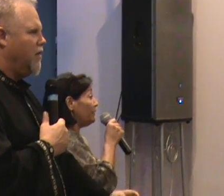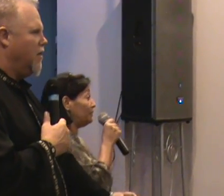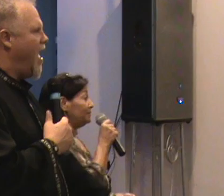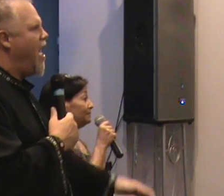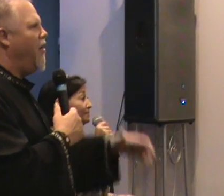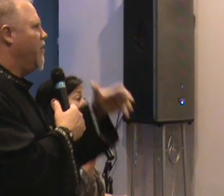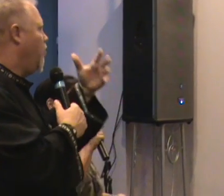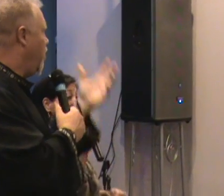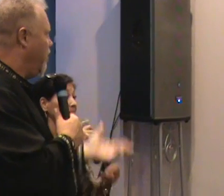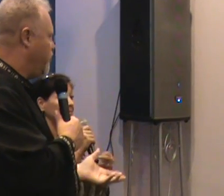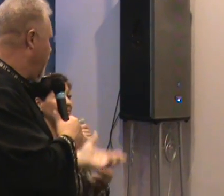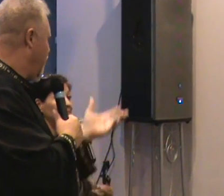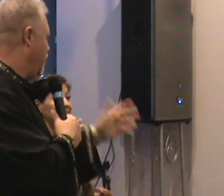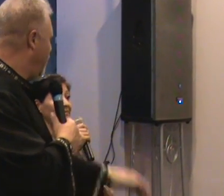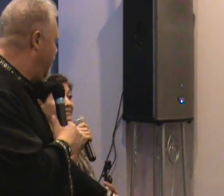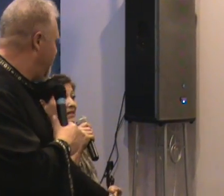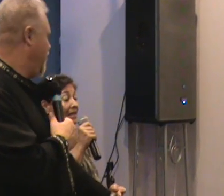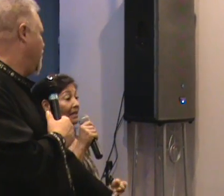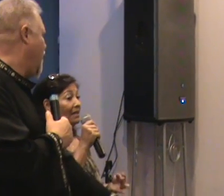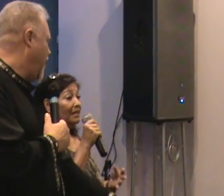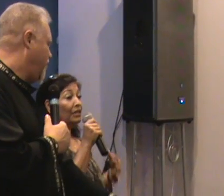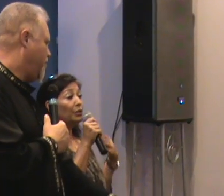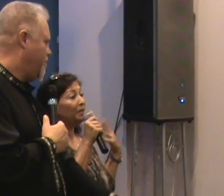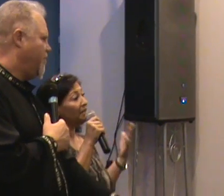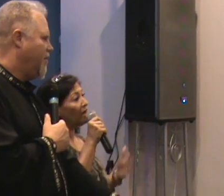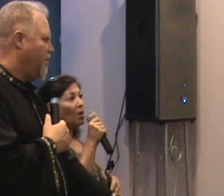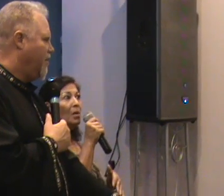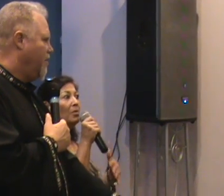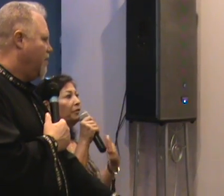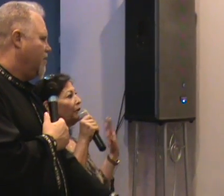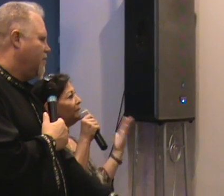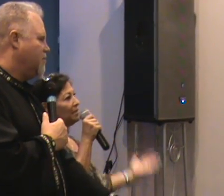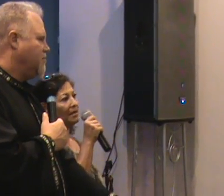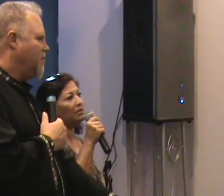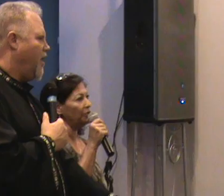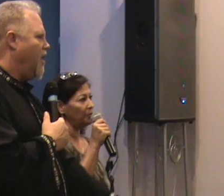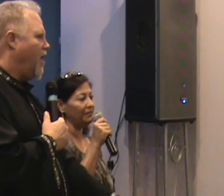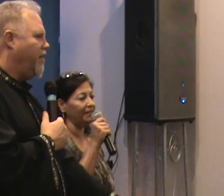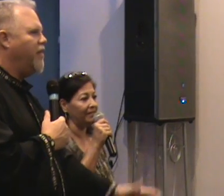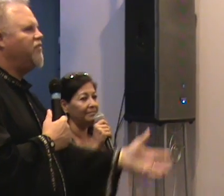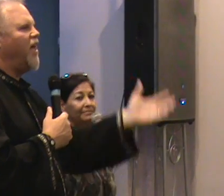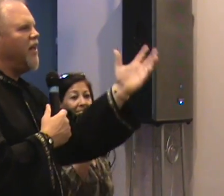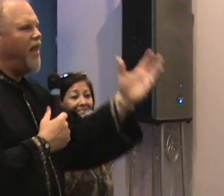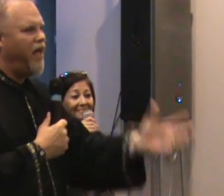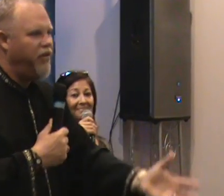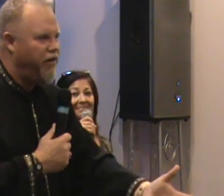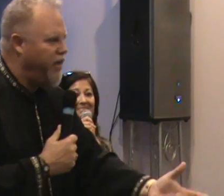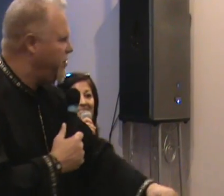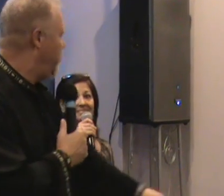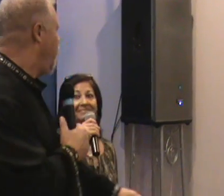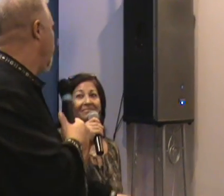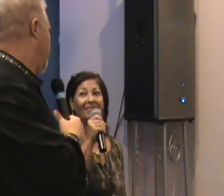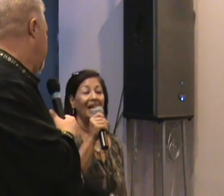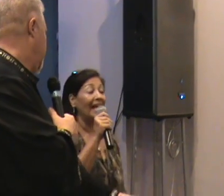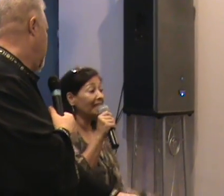de nuevo. How in the world is God going to do all these things in my life? Y tú piensas, ¿cómo Dios va a hacer algo conmigo? And then the second day, He's